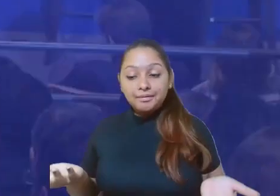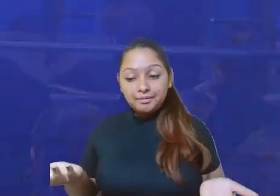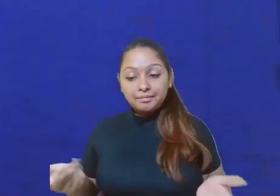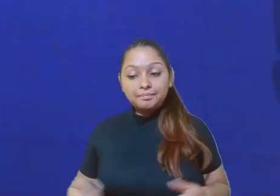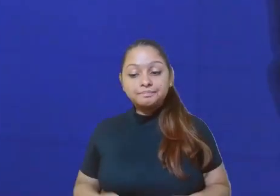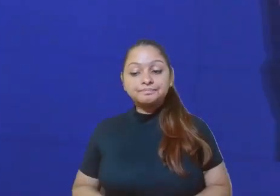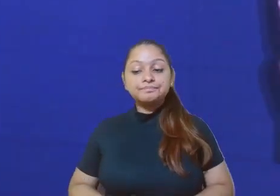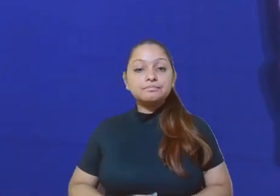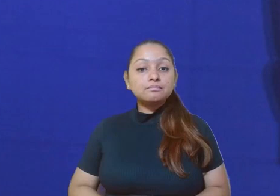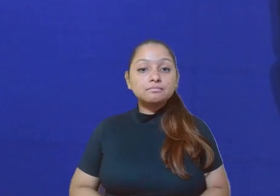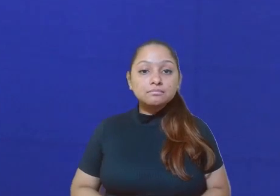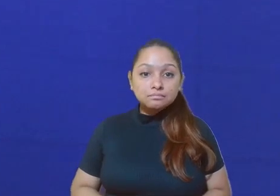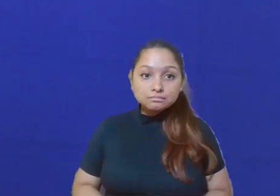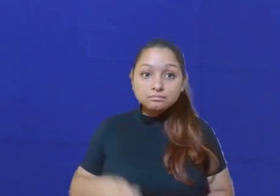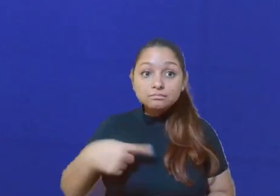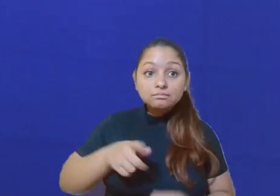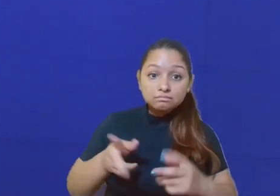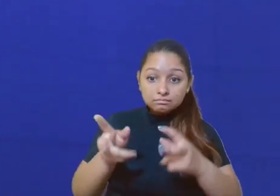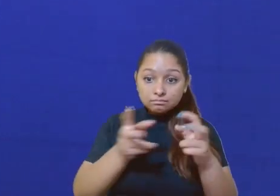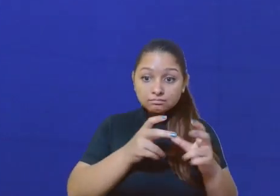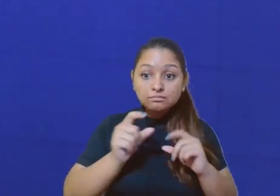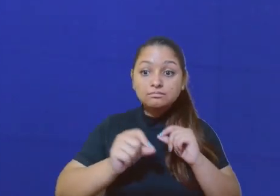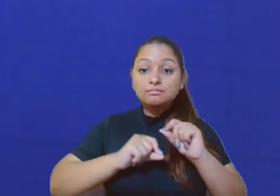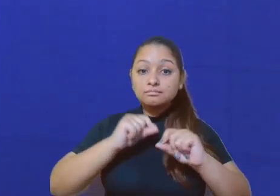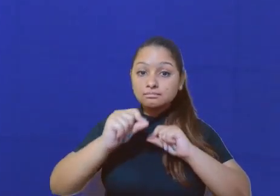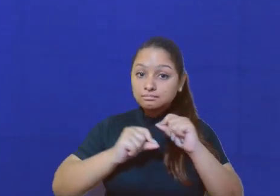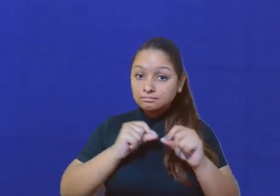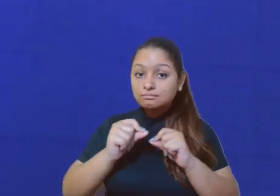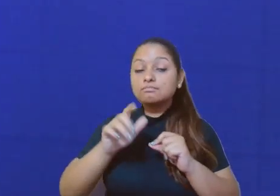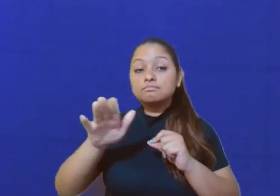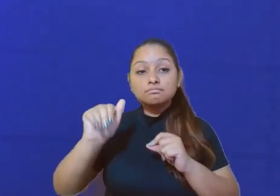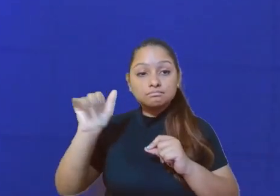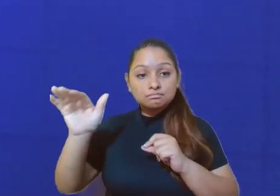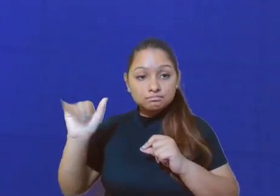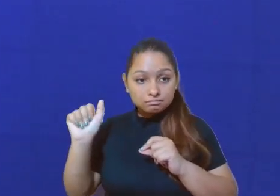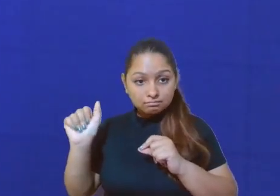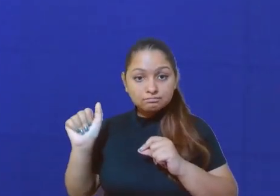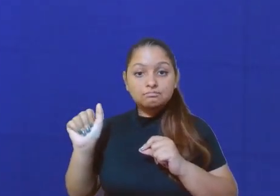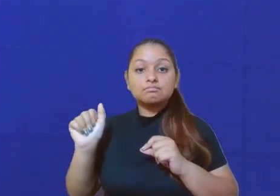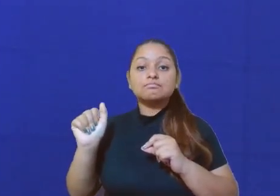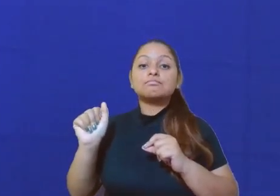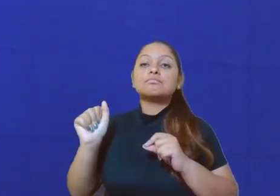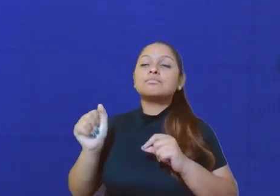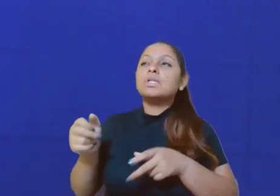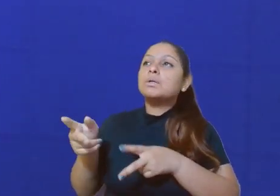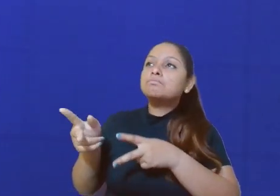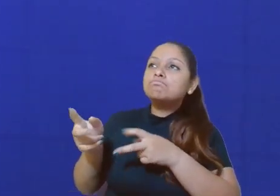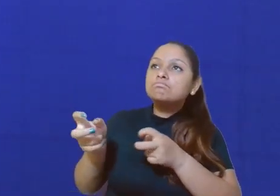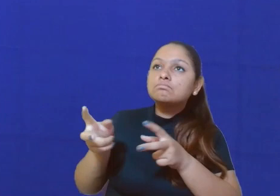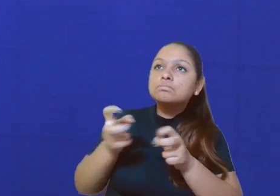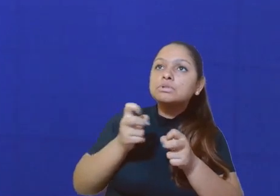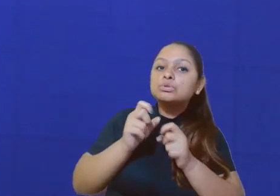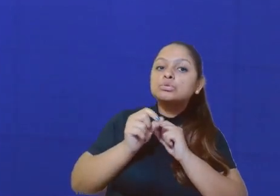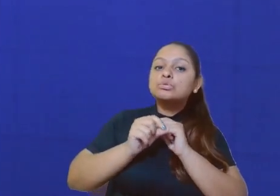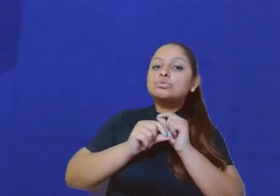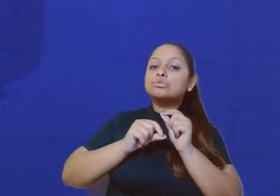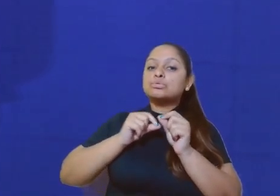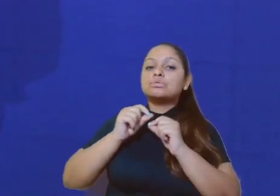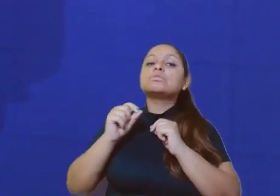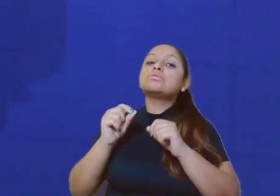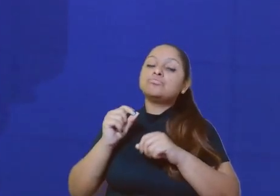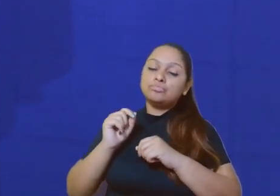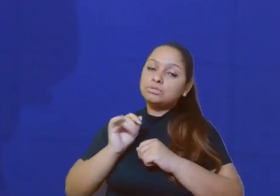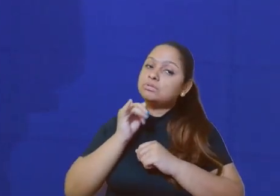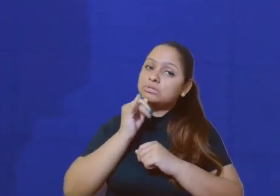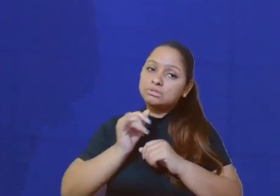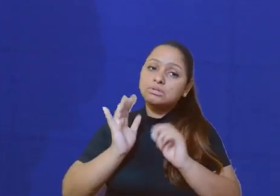that what we have realized in all the calls to action that we have and calls to paper, it's